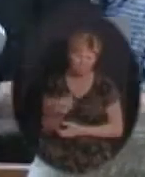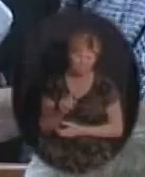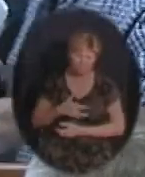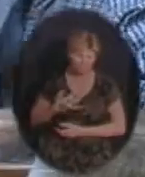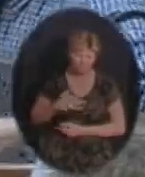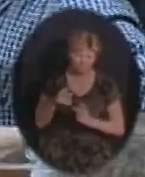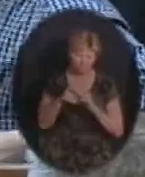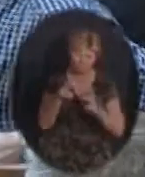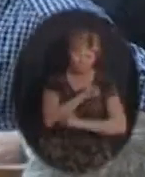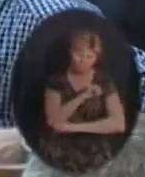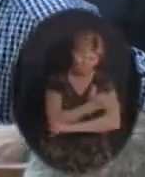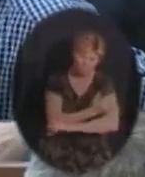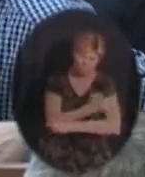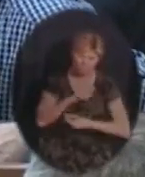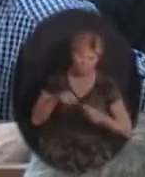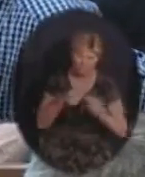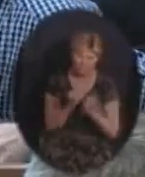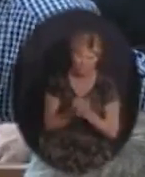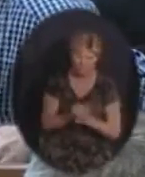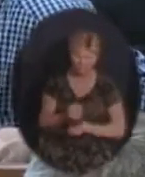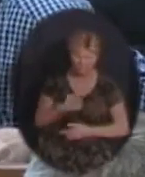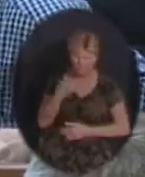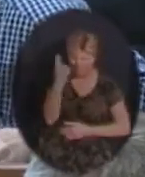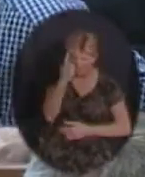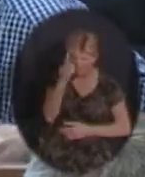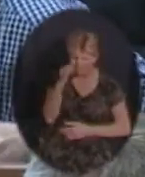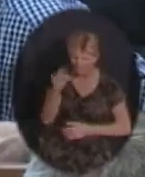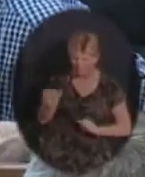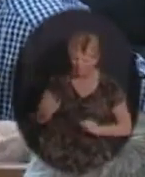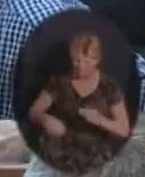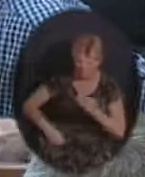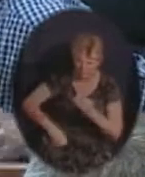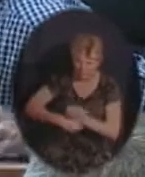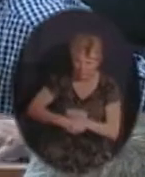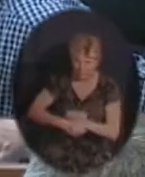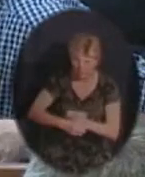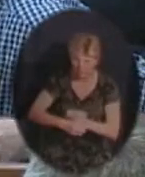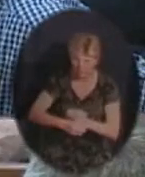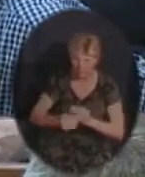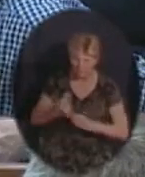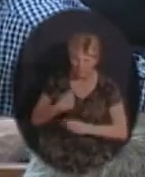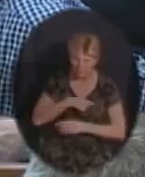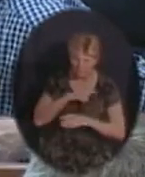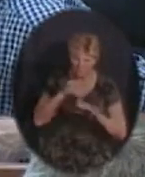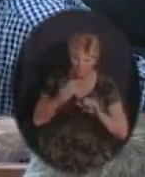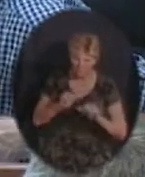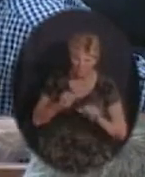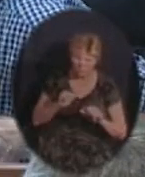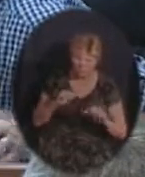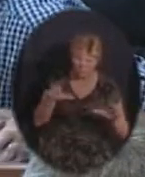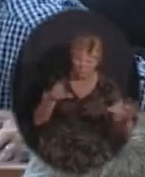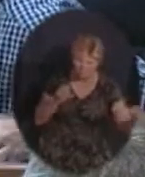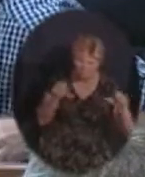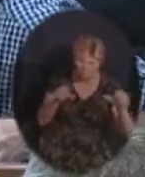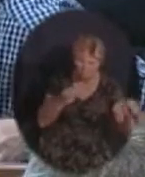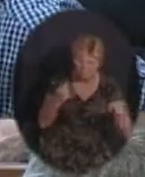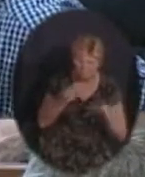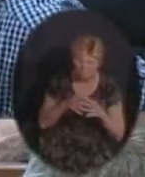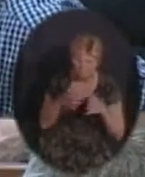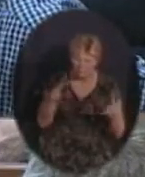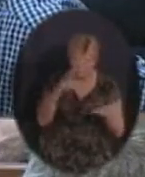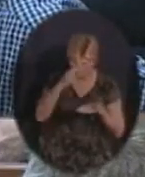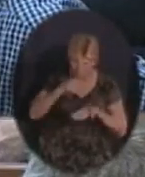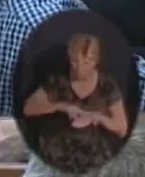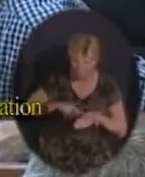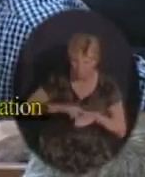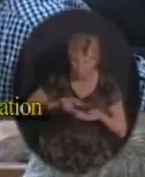with that. And I'm wondering if I might just mention, we could pull quite a bit of research together about the other benefits, the cognitive benefits